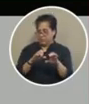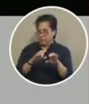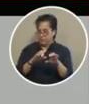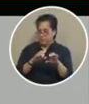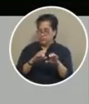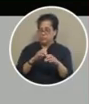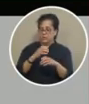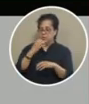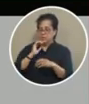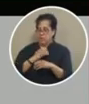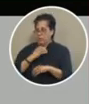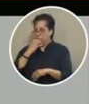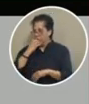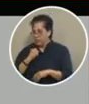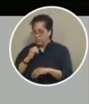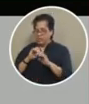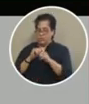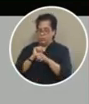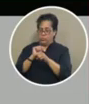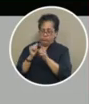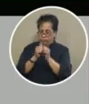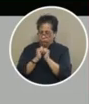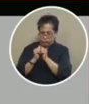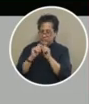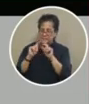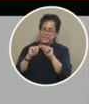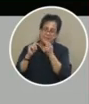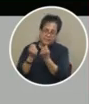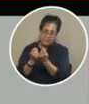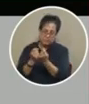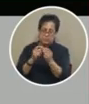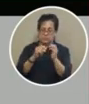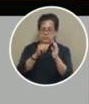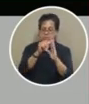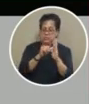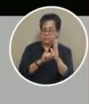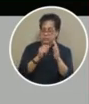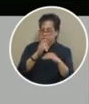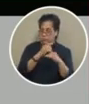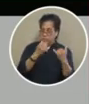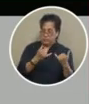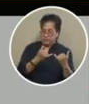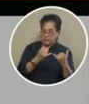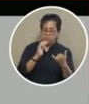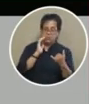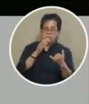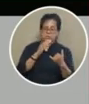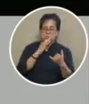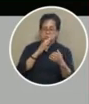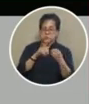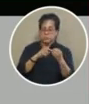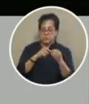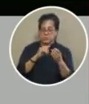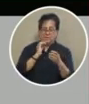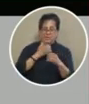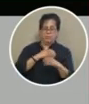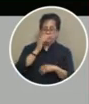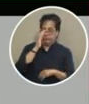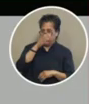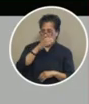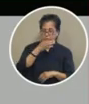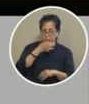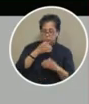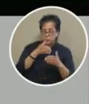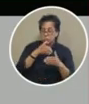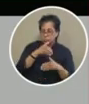our values and how we work with each other as a team. The agenda today is going to cover what the future is going to look like in the immediate